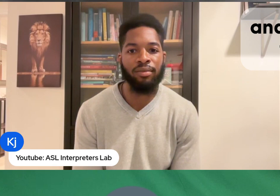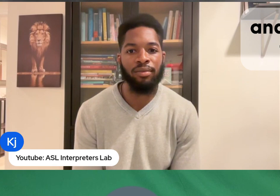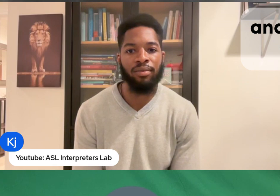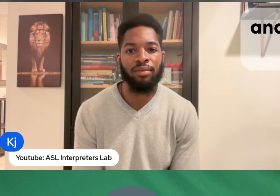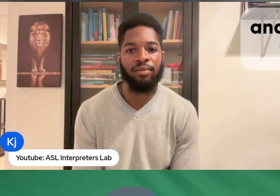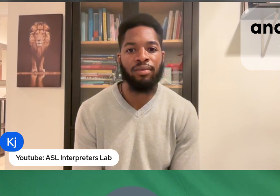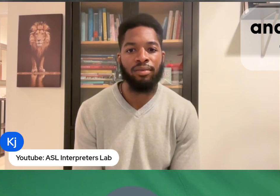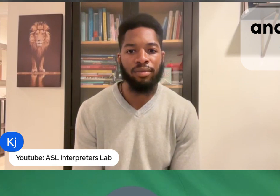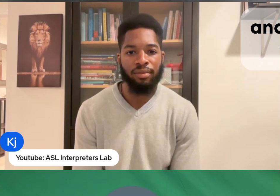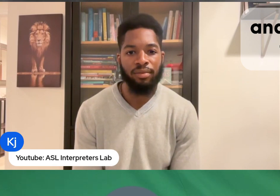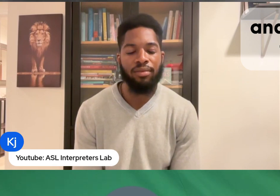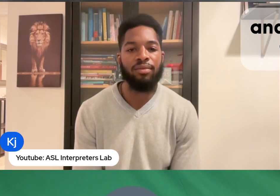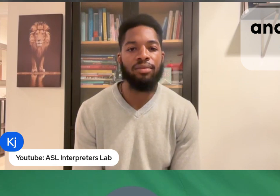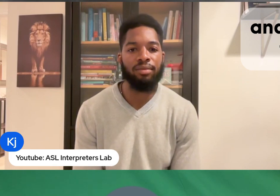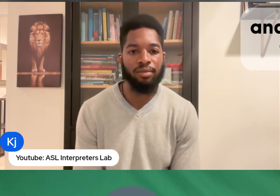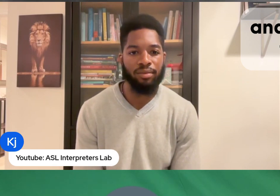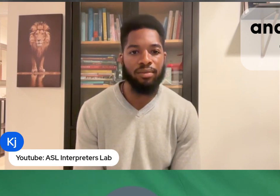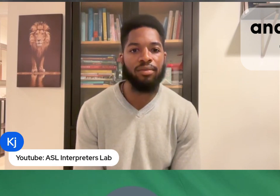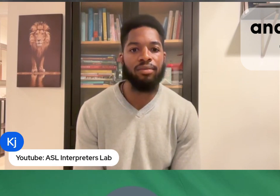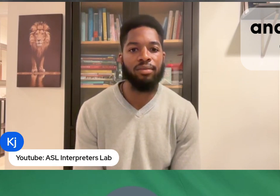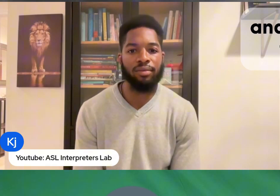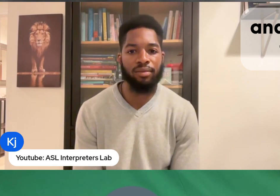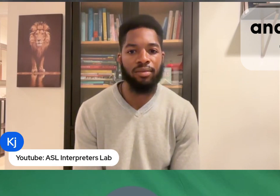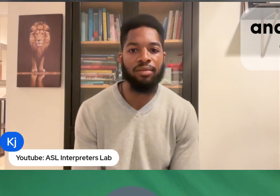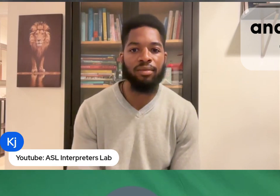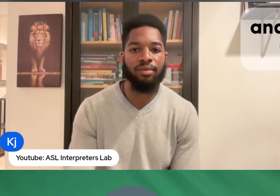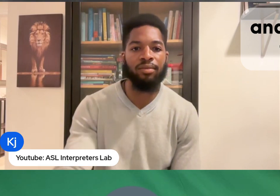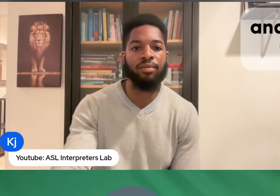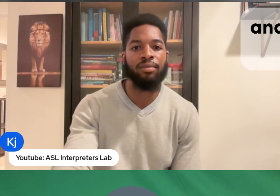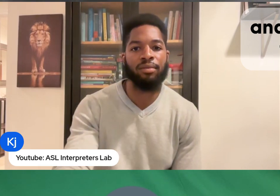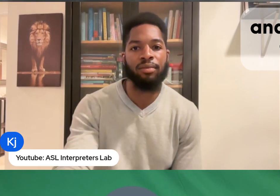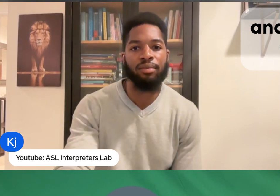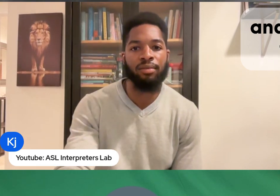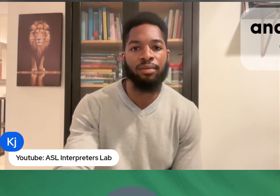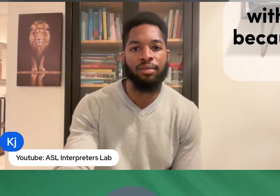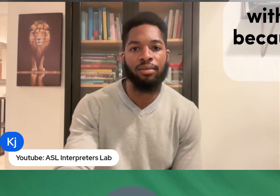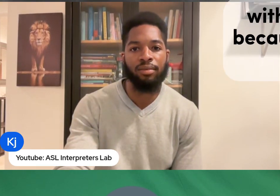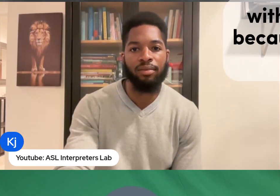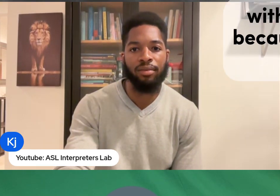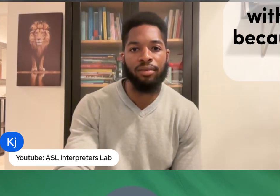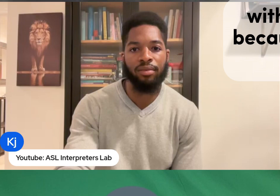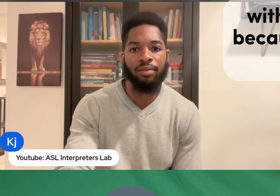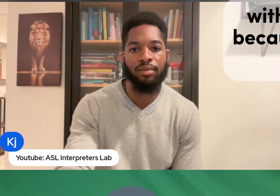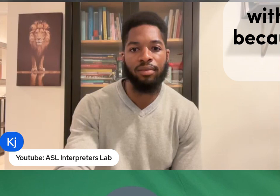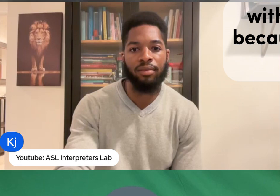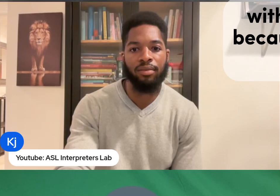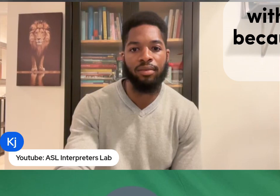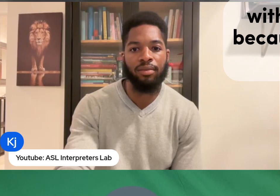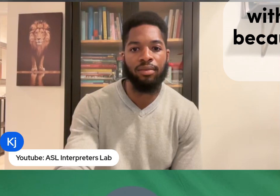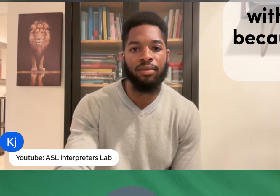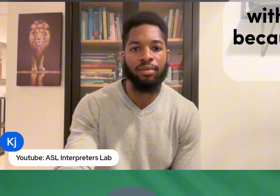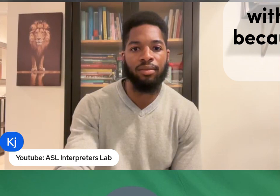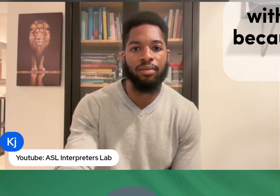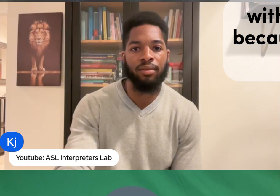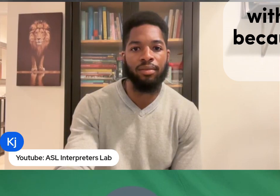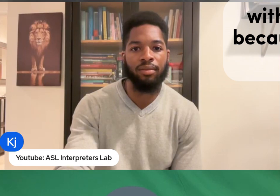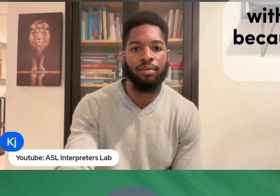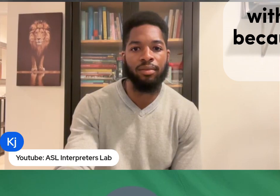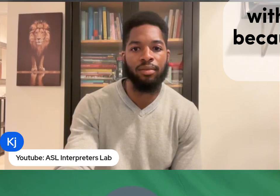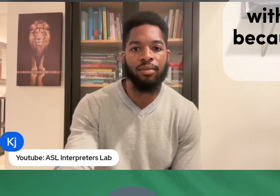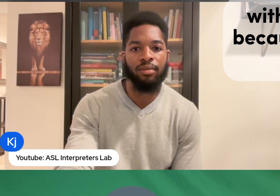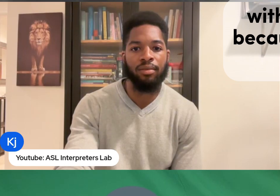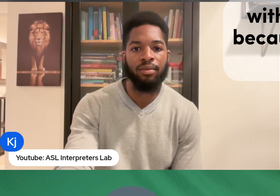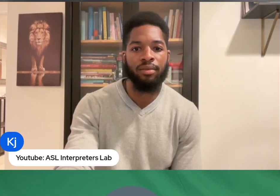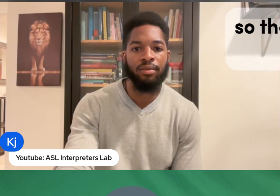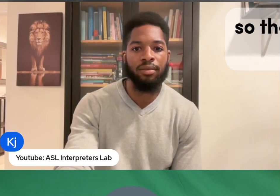And the reason for that is not that they can't get with what the new technology is, it's because they haven't adapted